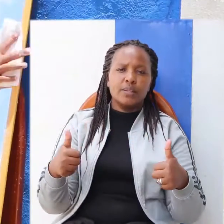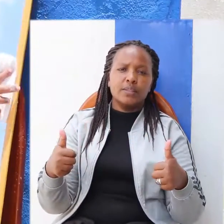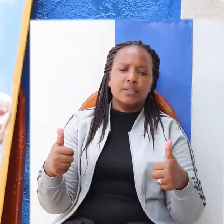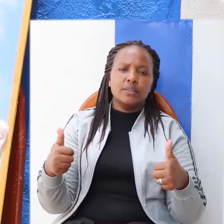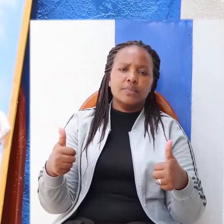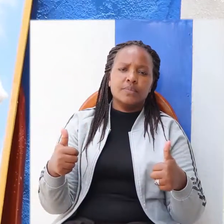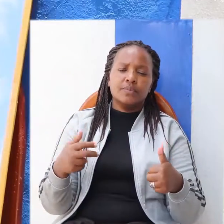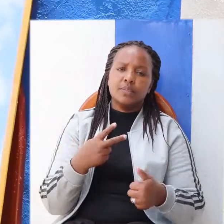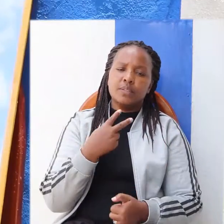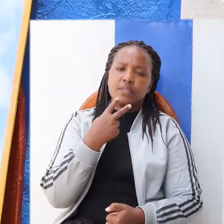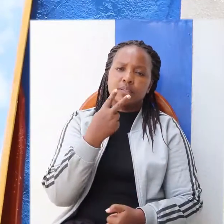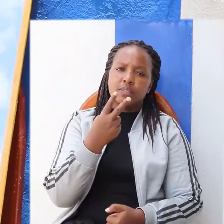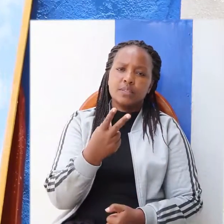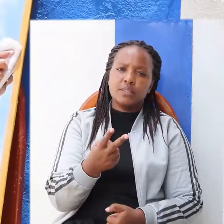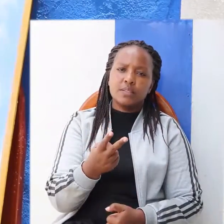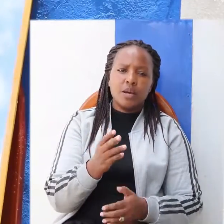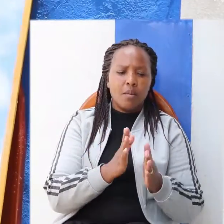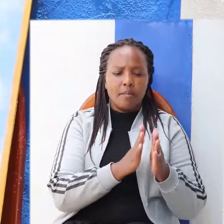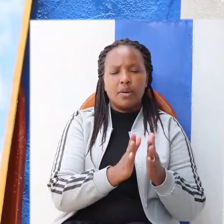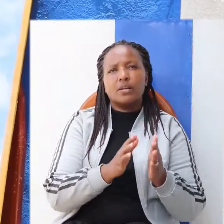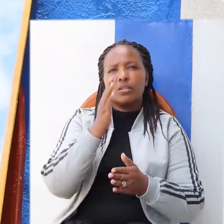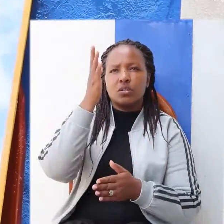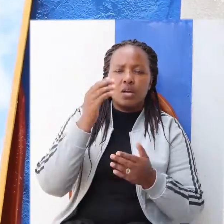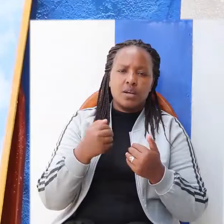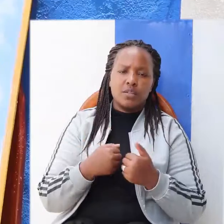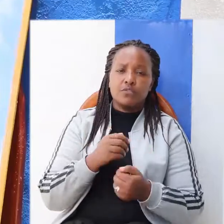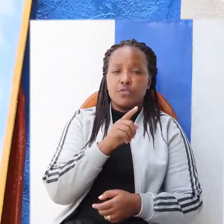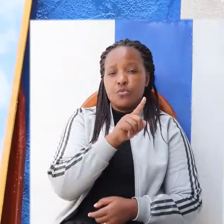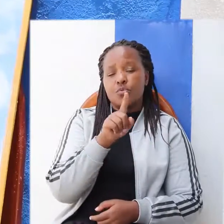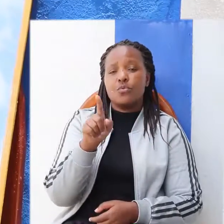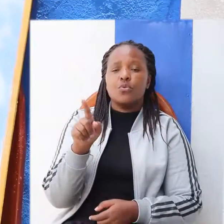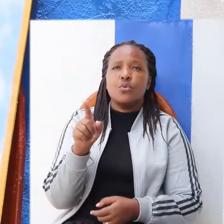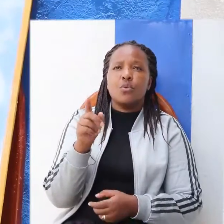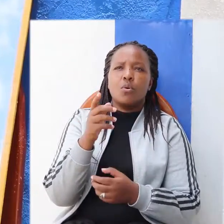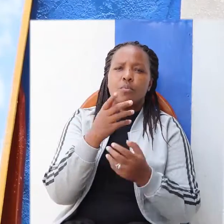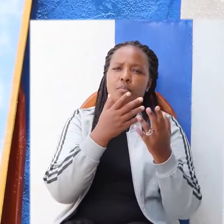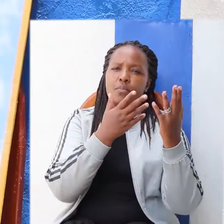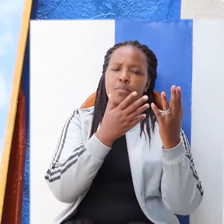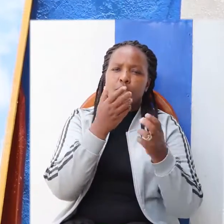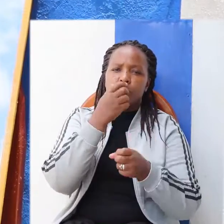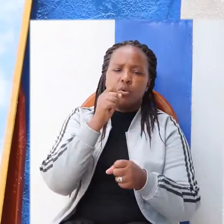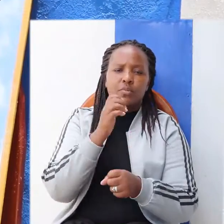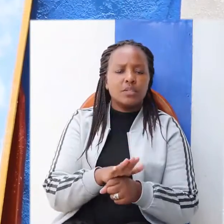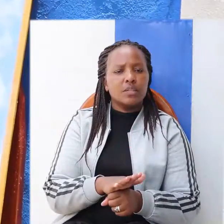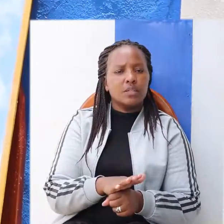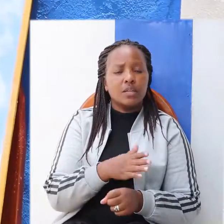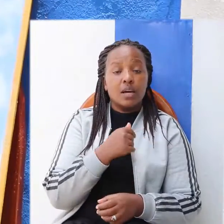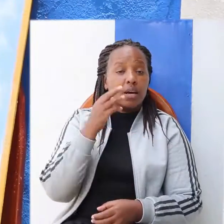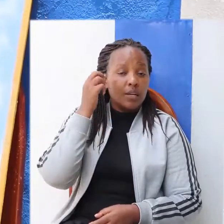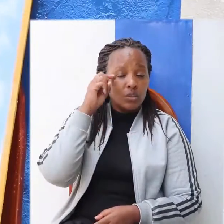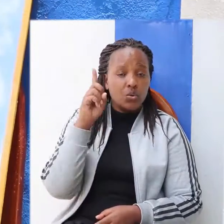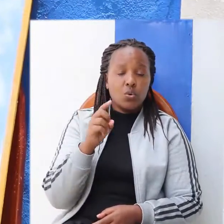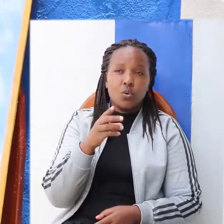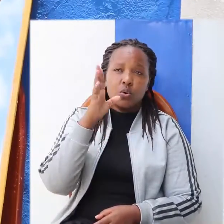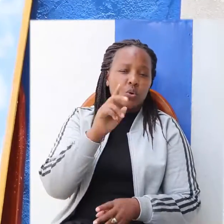You start seeing the plans that God has for you, the promises, and knowing that God